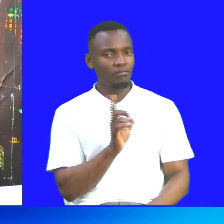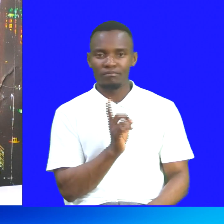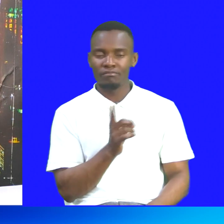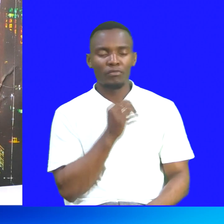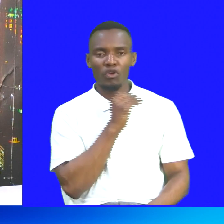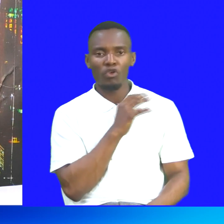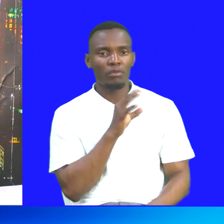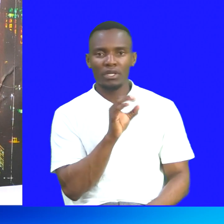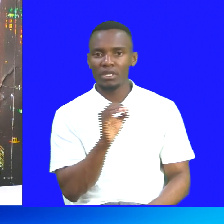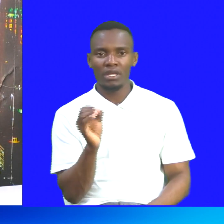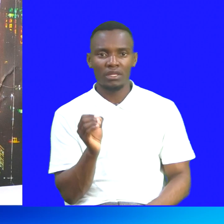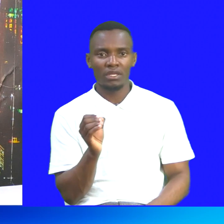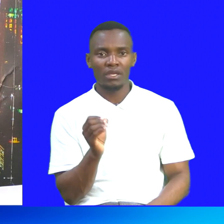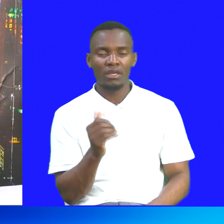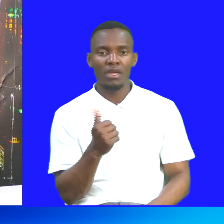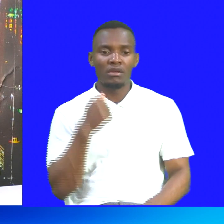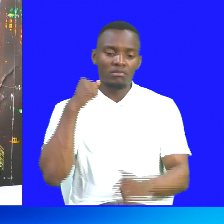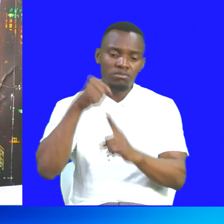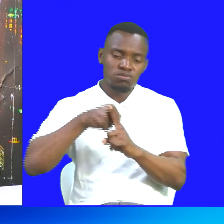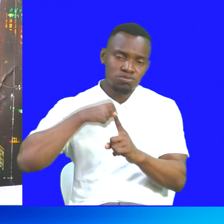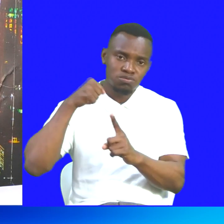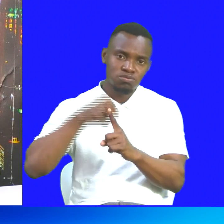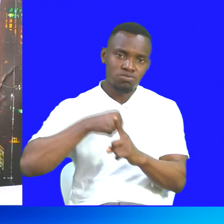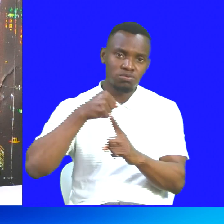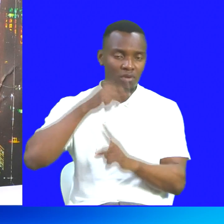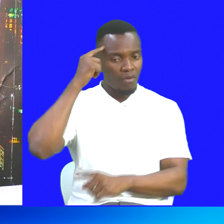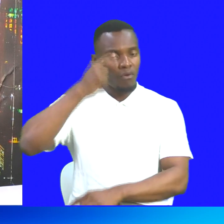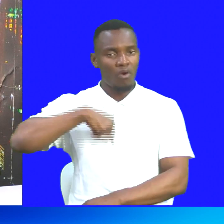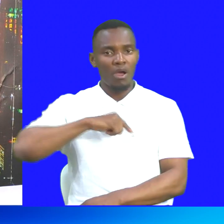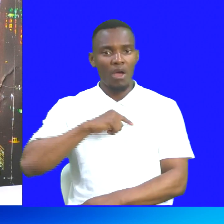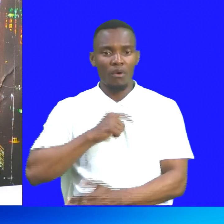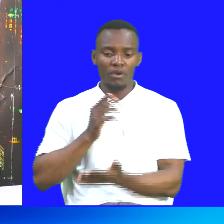complaining, fighting for our rights,